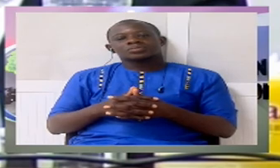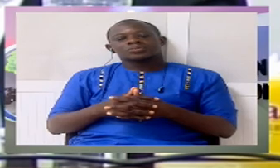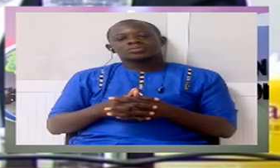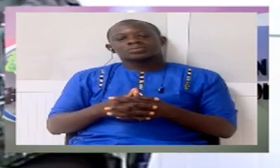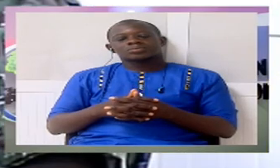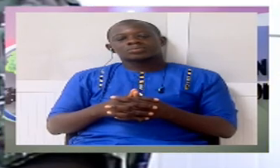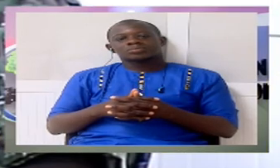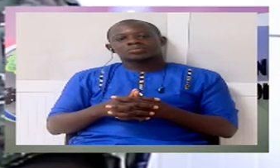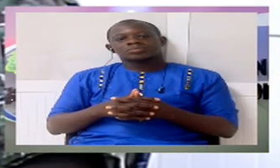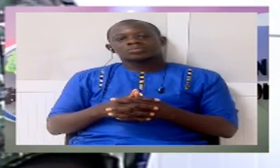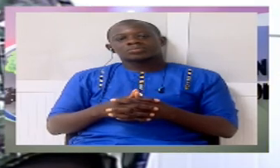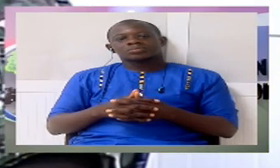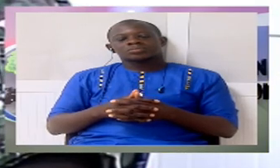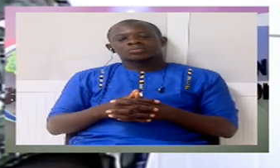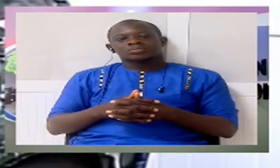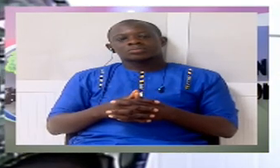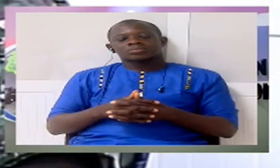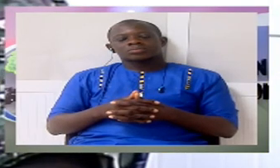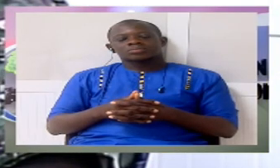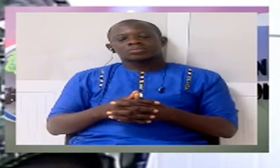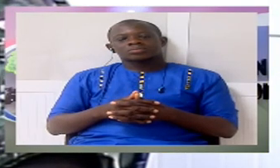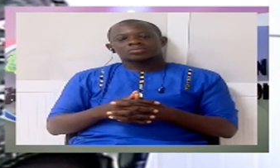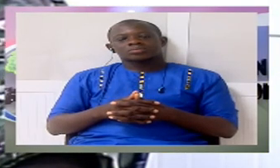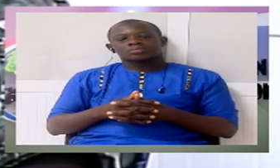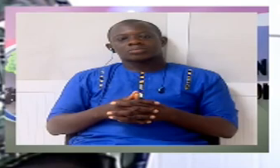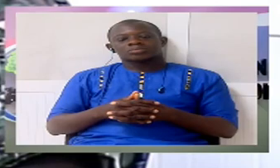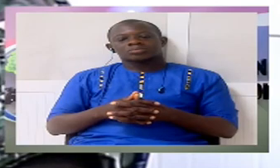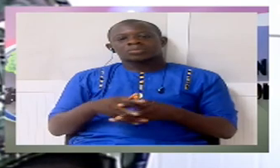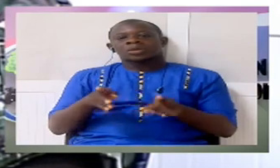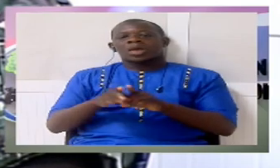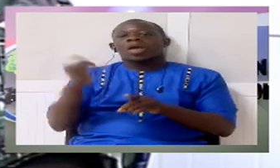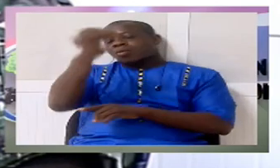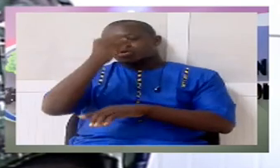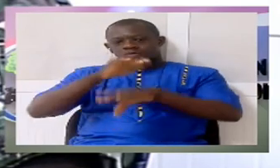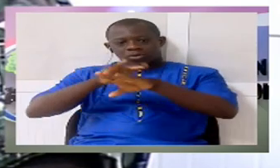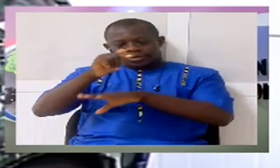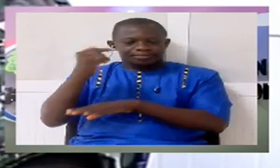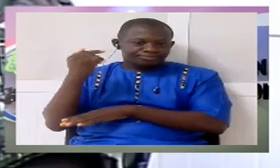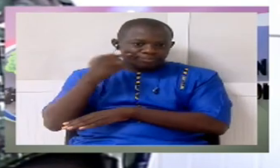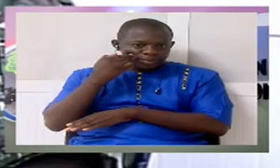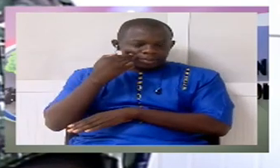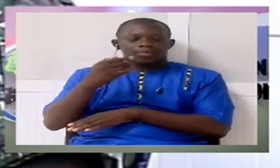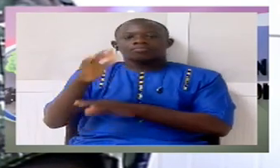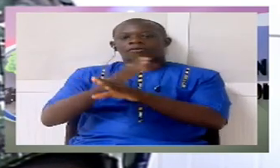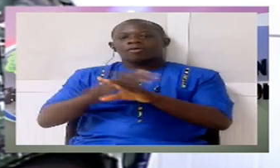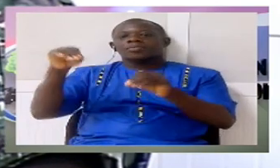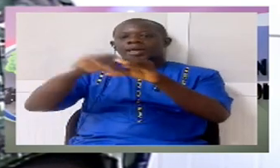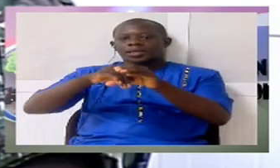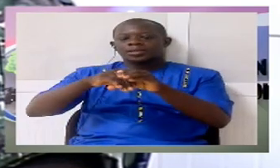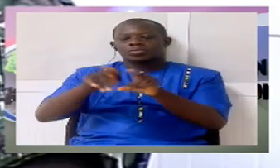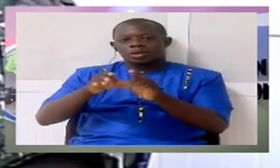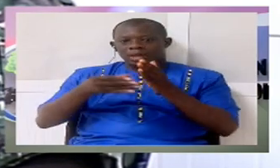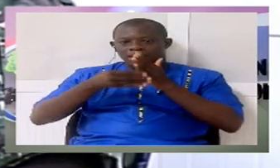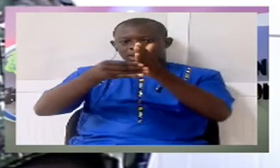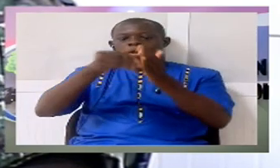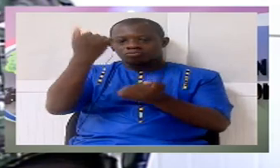won. Because I'm under the my command vehicle. Moment I'm doing a scan, why then send this and the story? No, I was in the command